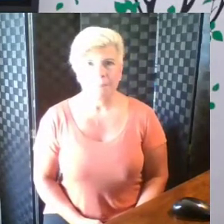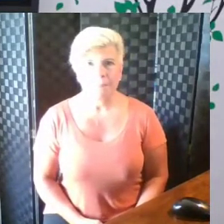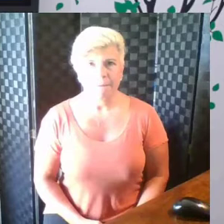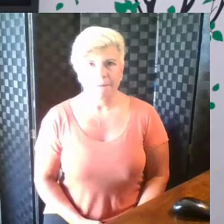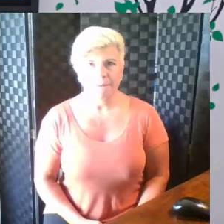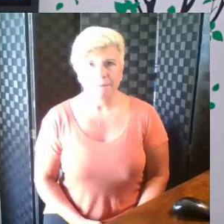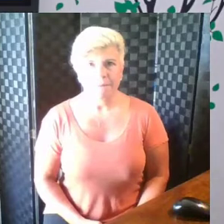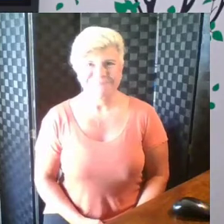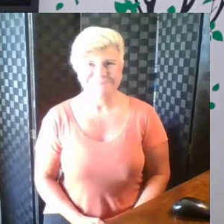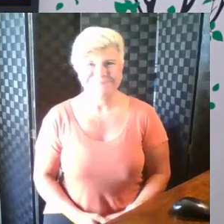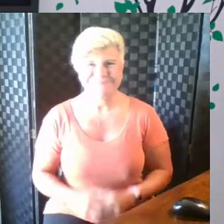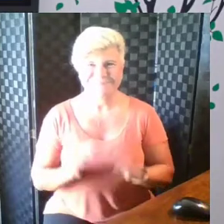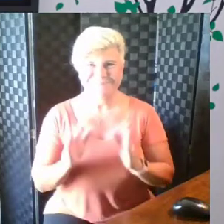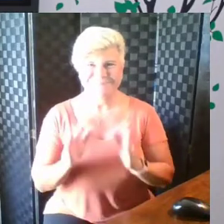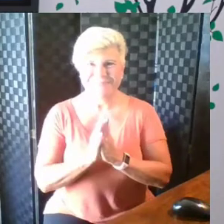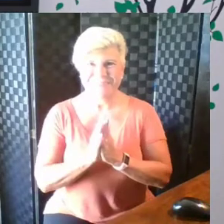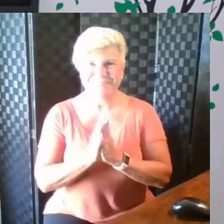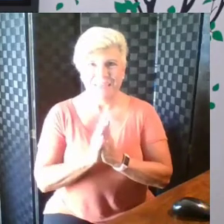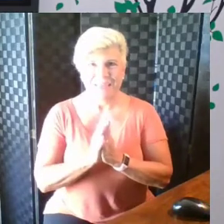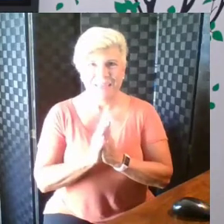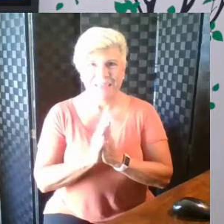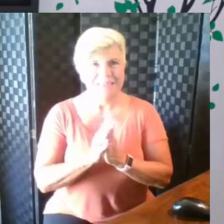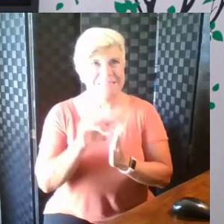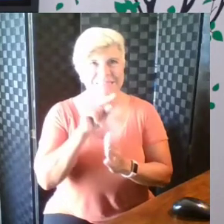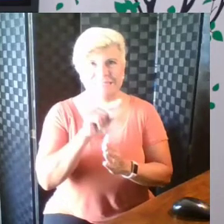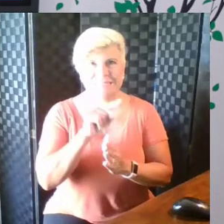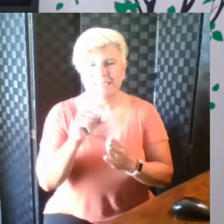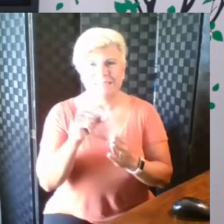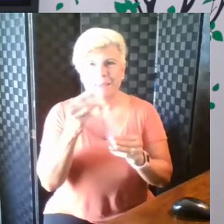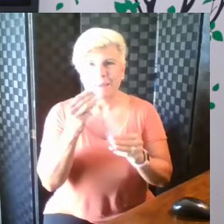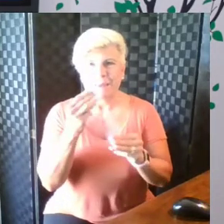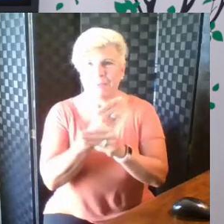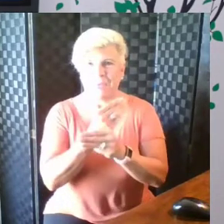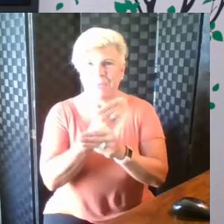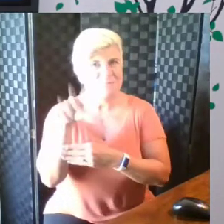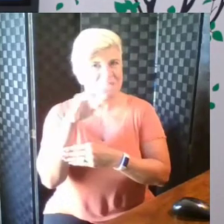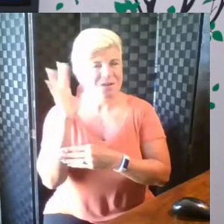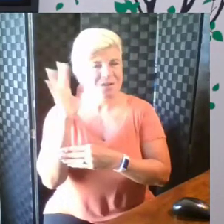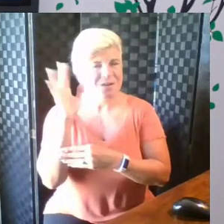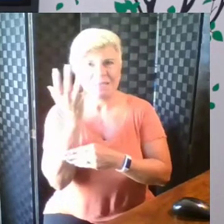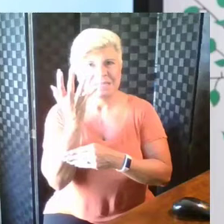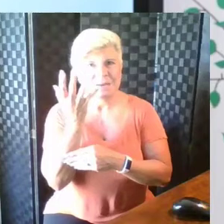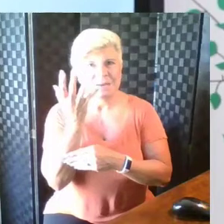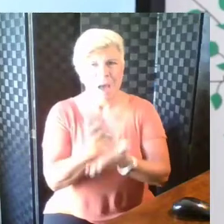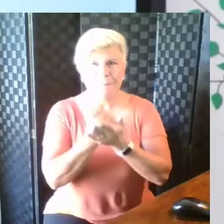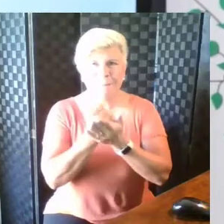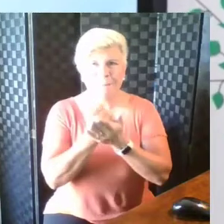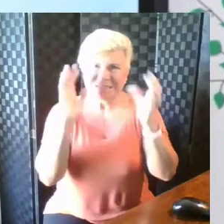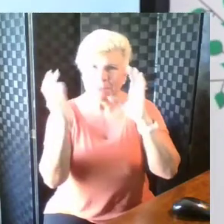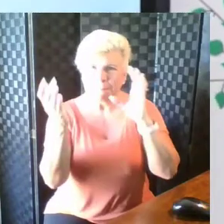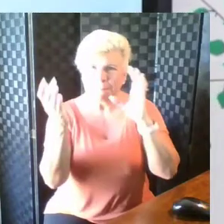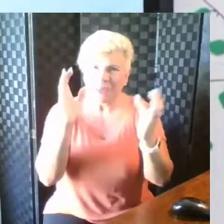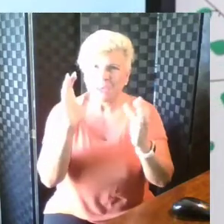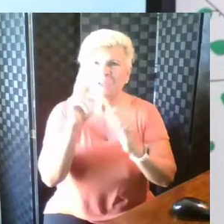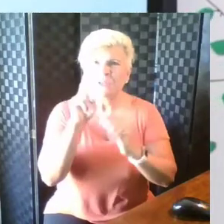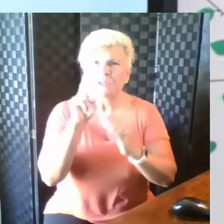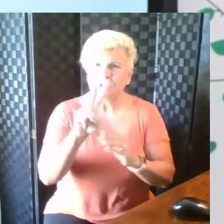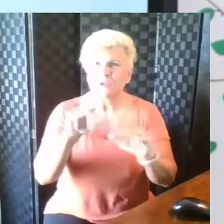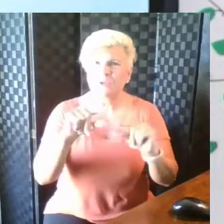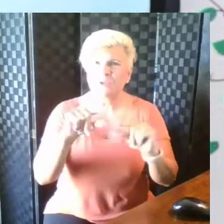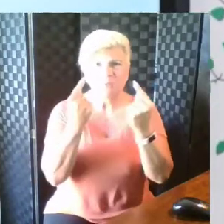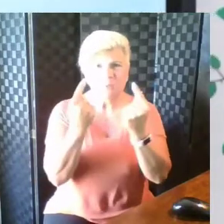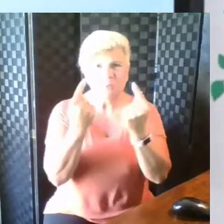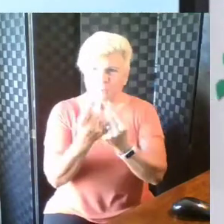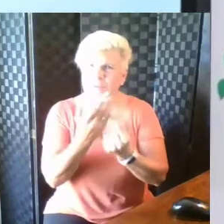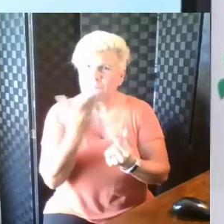All right. The Mage Math video is so awesome for giving us another way that we can compare 2 groups of objects rather than using